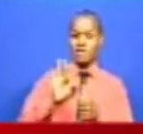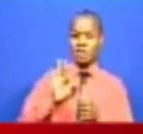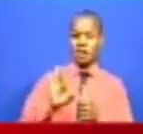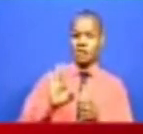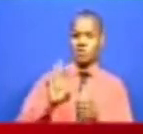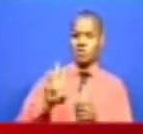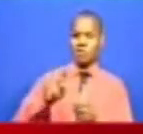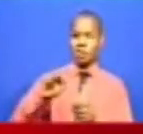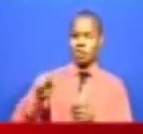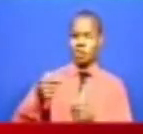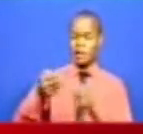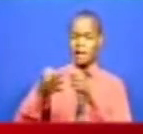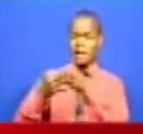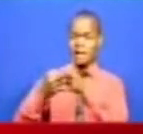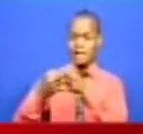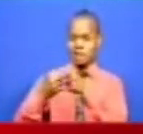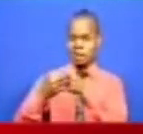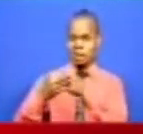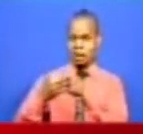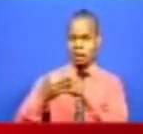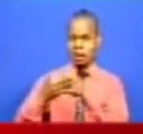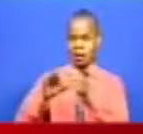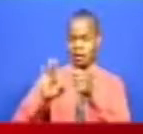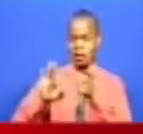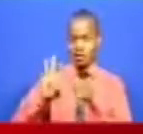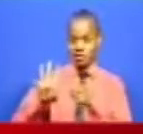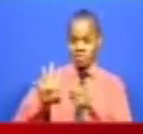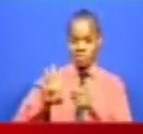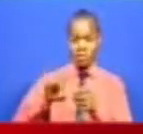34,884 positive cases in the country.